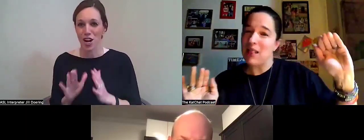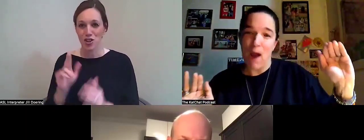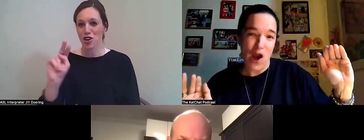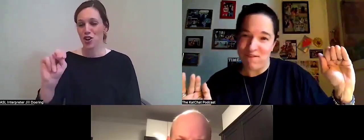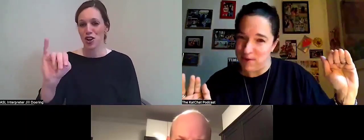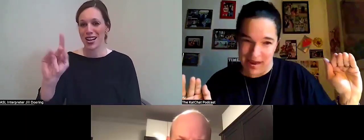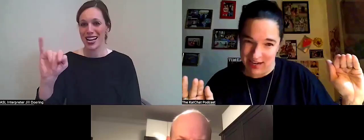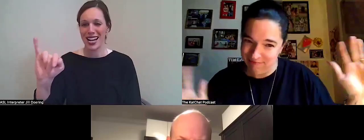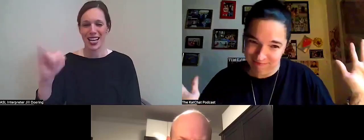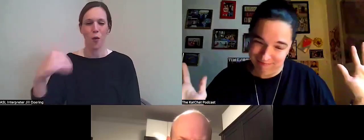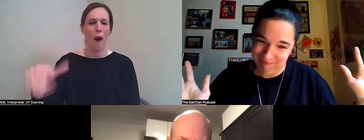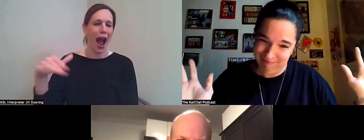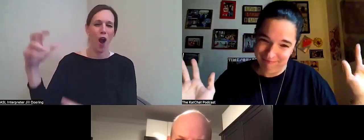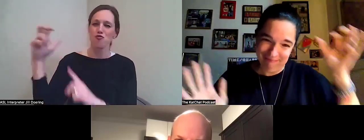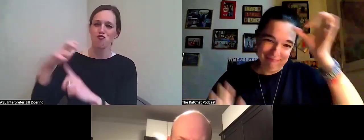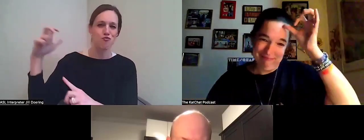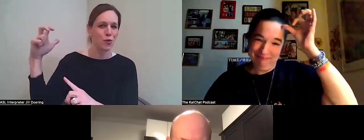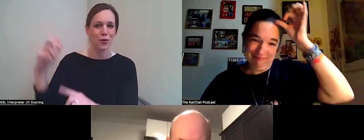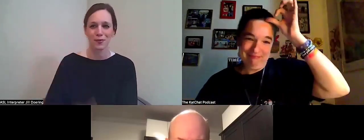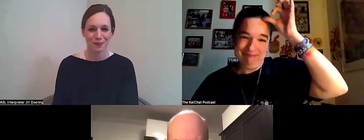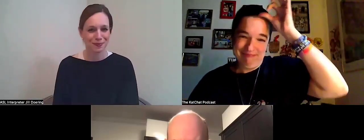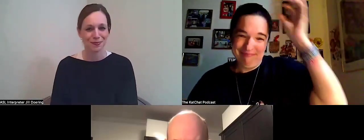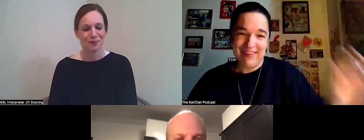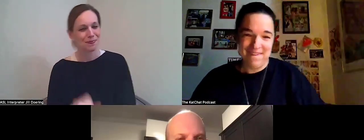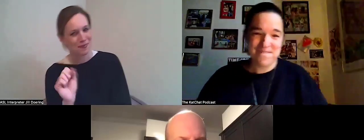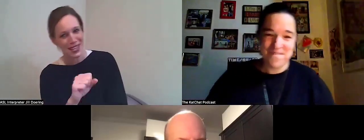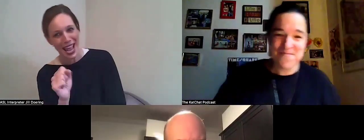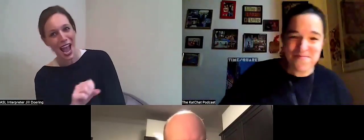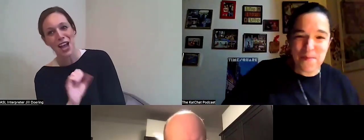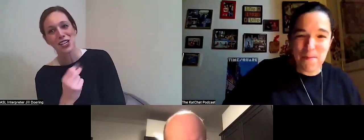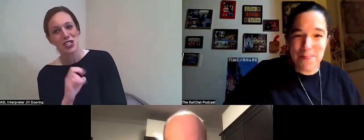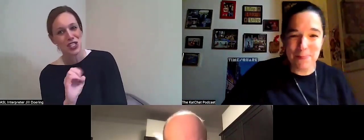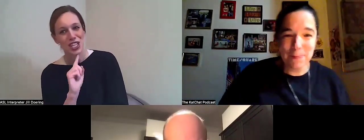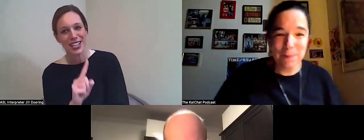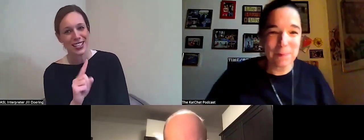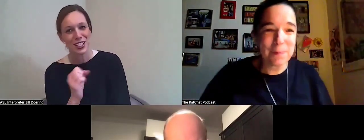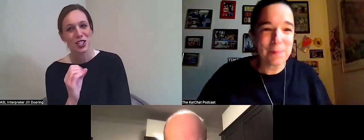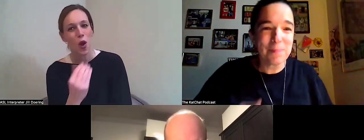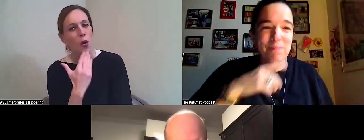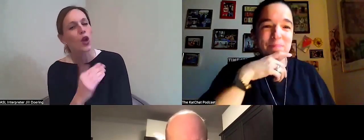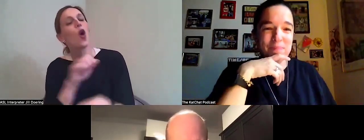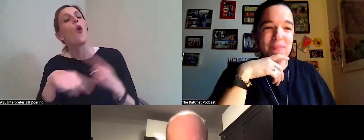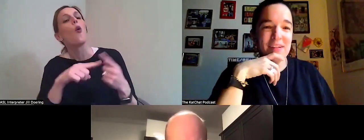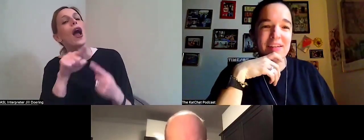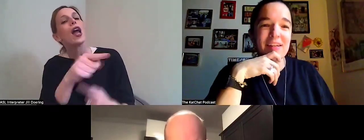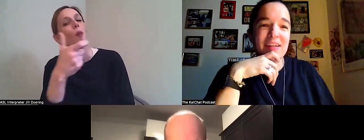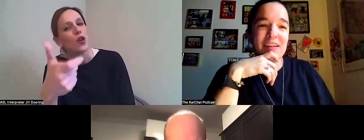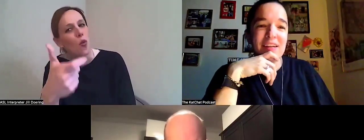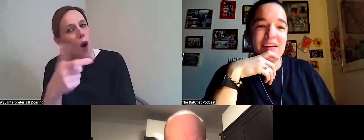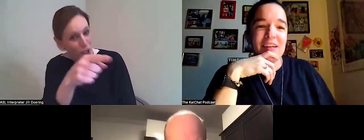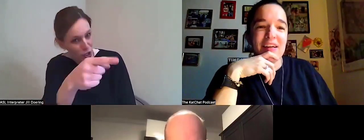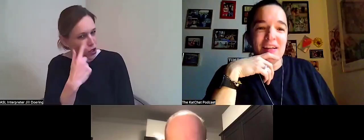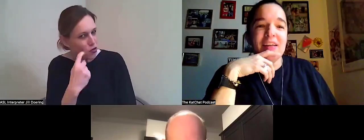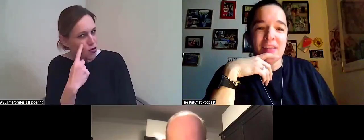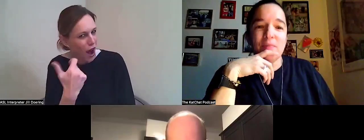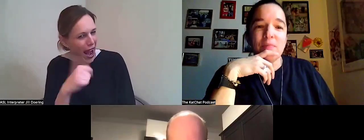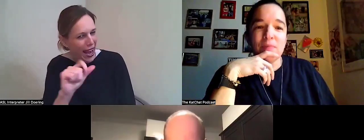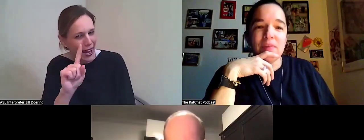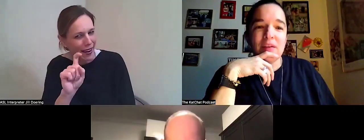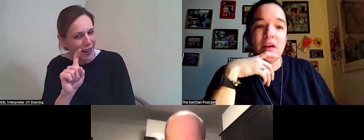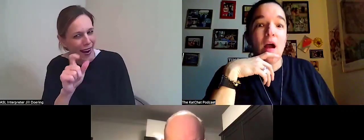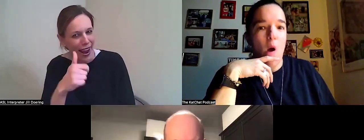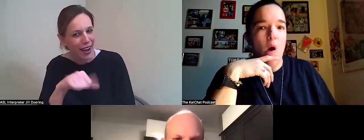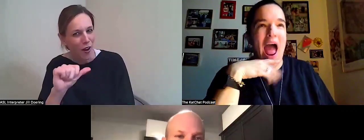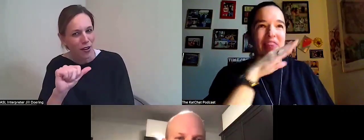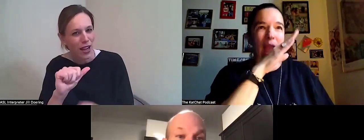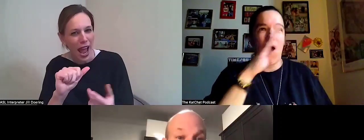knocked it out of the park for me. Yeah, she's so good. When you watched it, did you cry at any point?